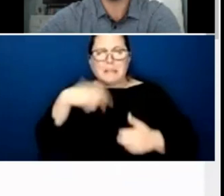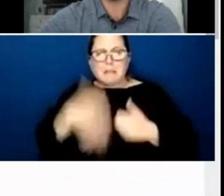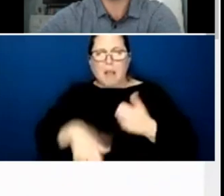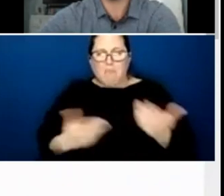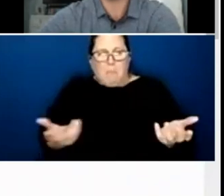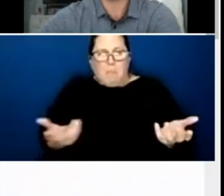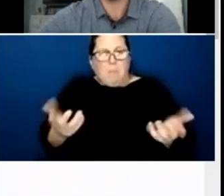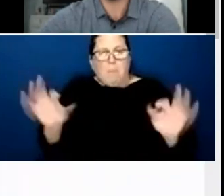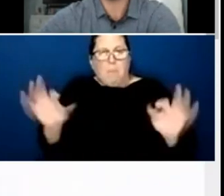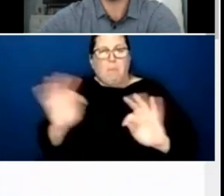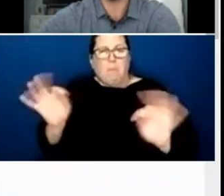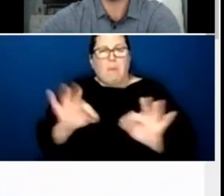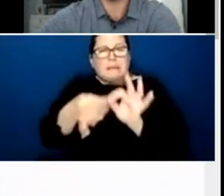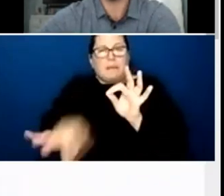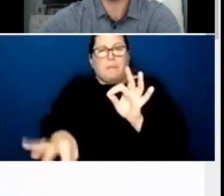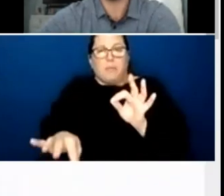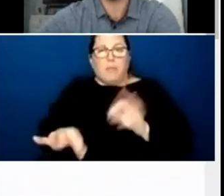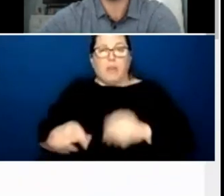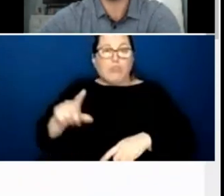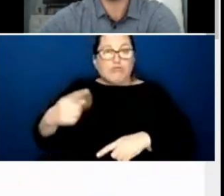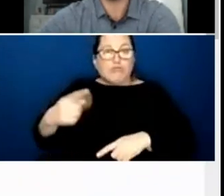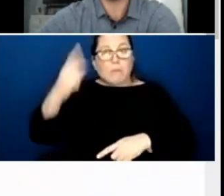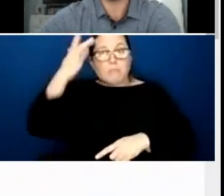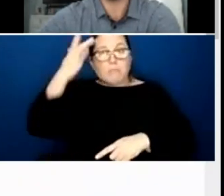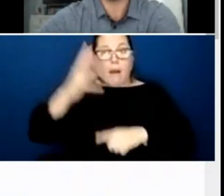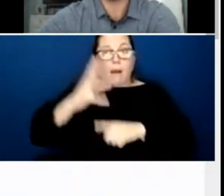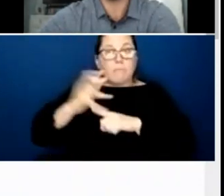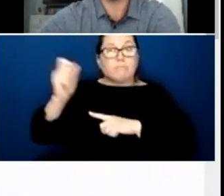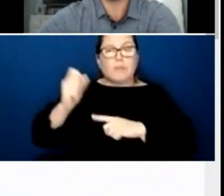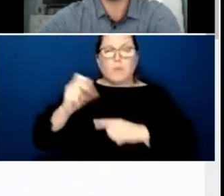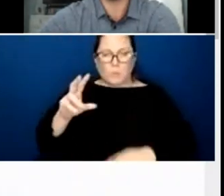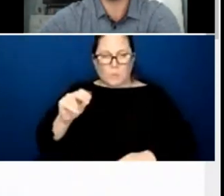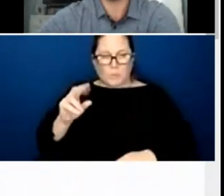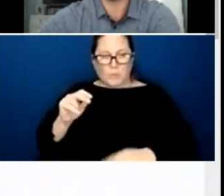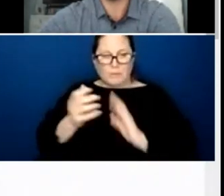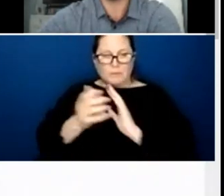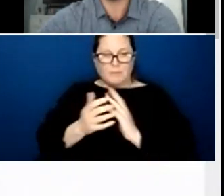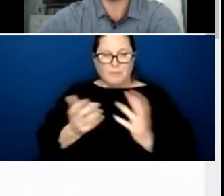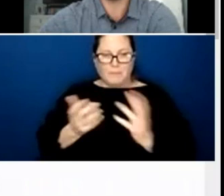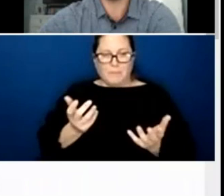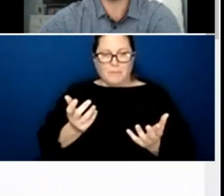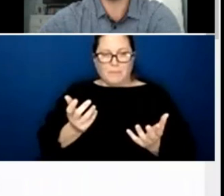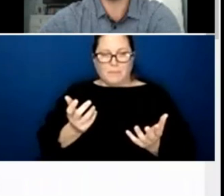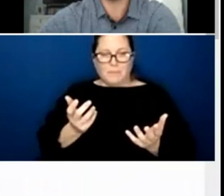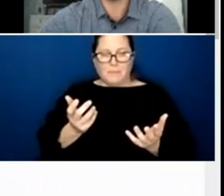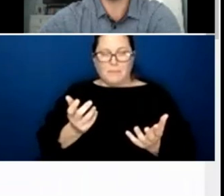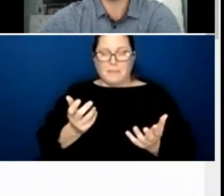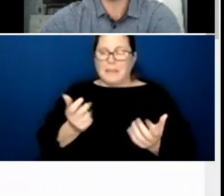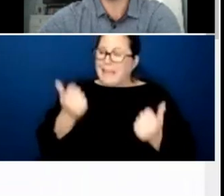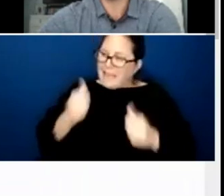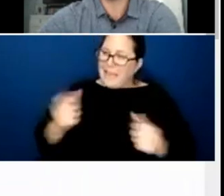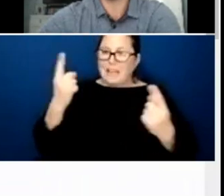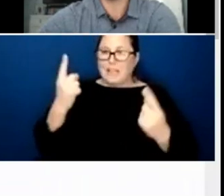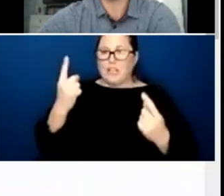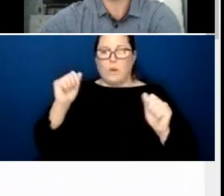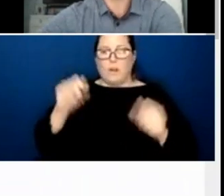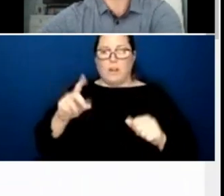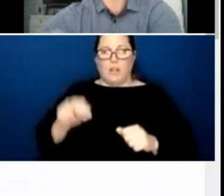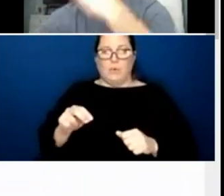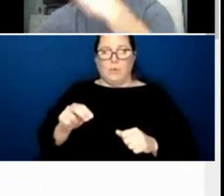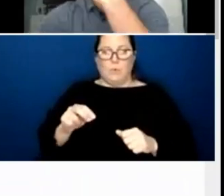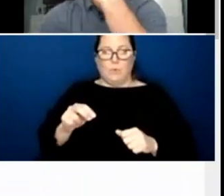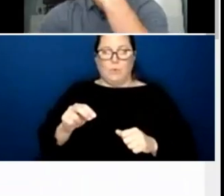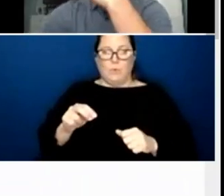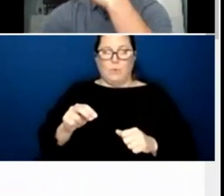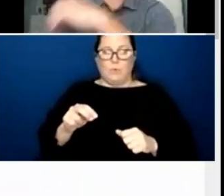the gifted and talented students. It's not just for anyone could do what we just did, right? And it can change the whole dimension